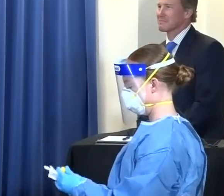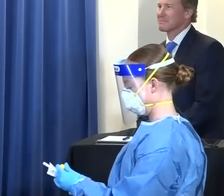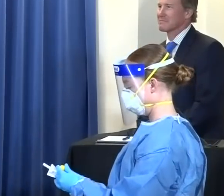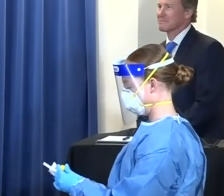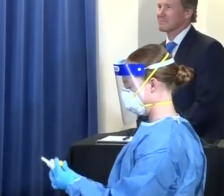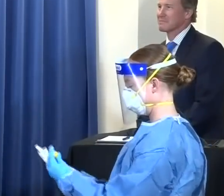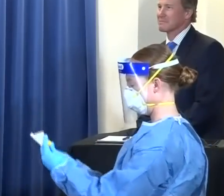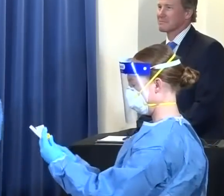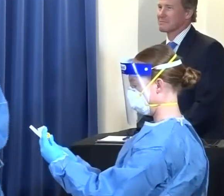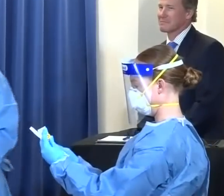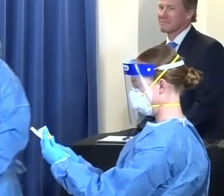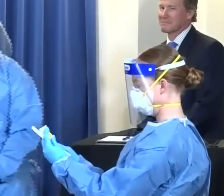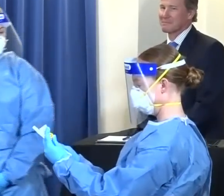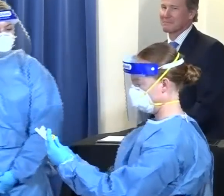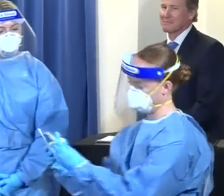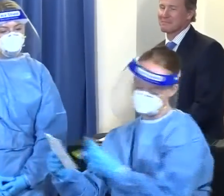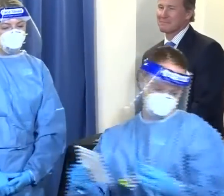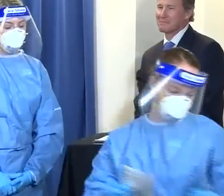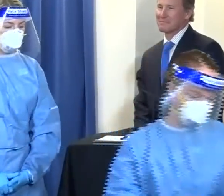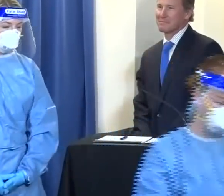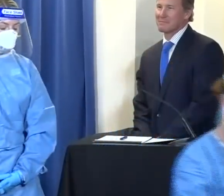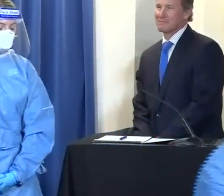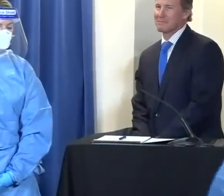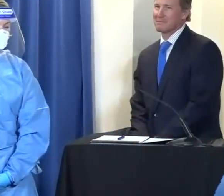okay, all right.